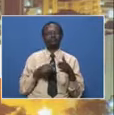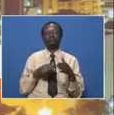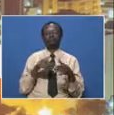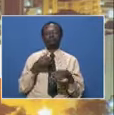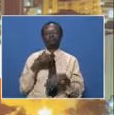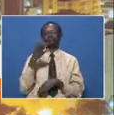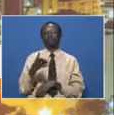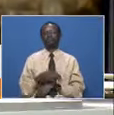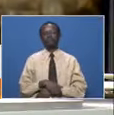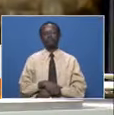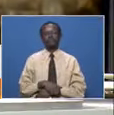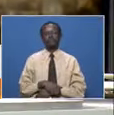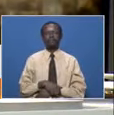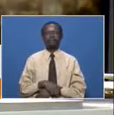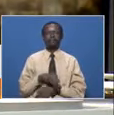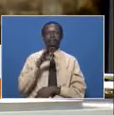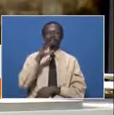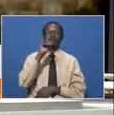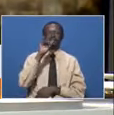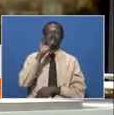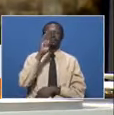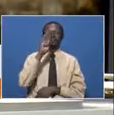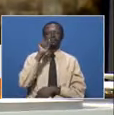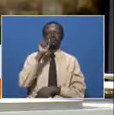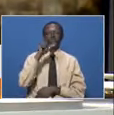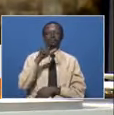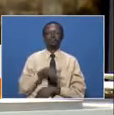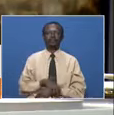sand. Dibala, I think that question